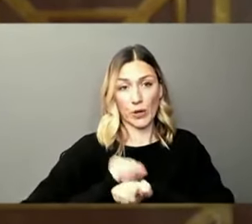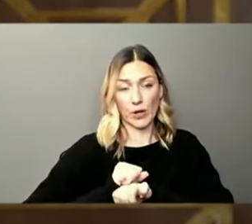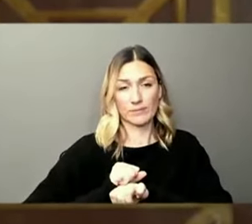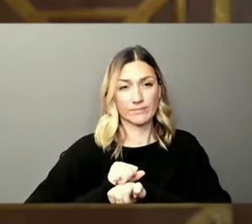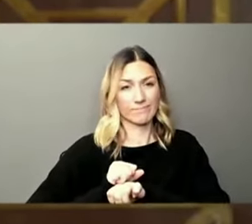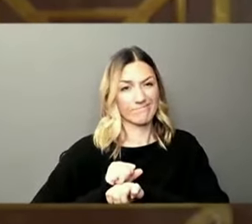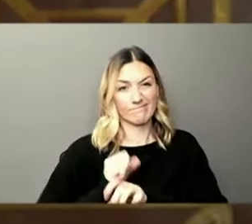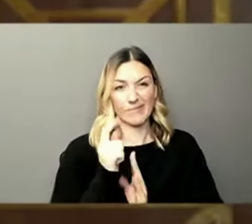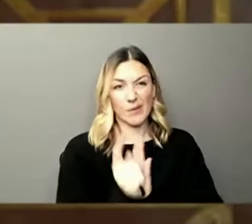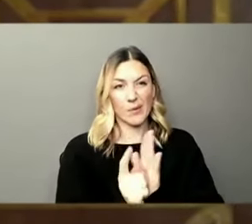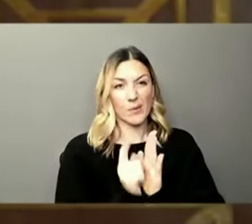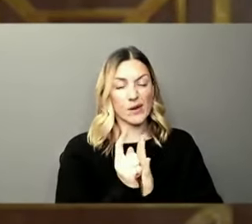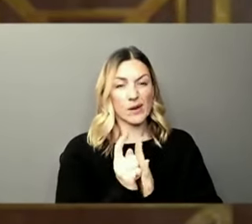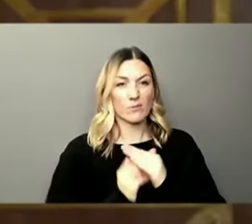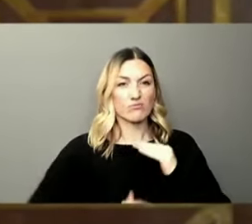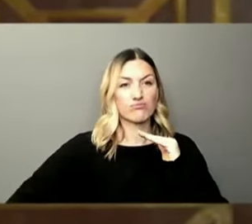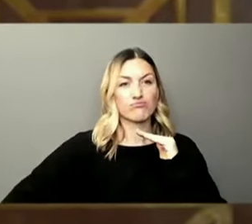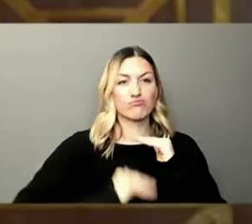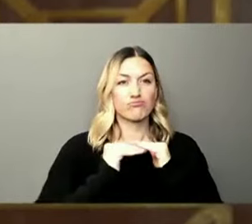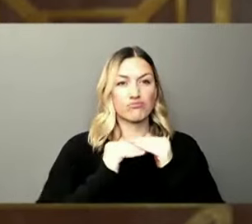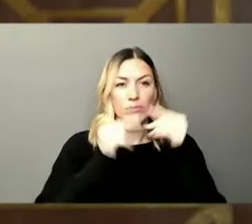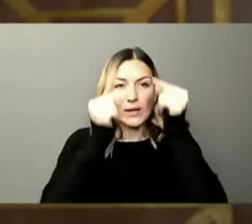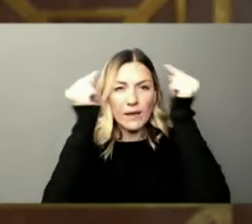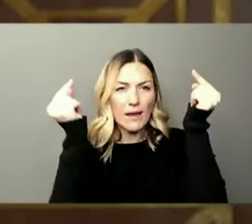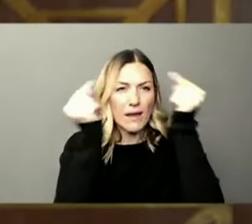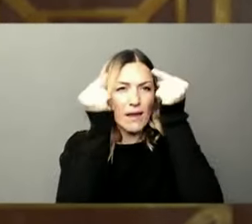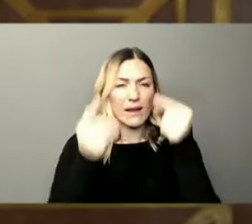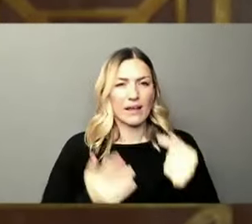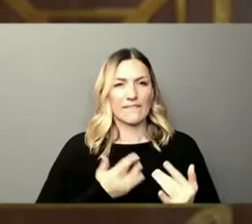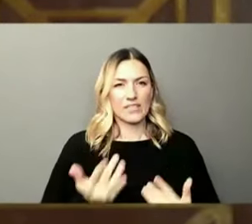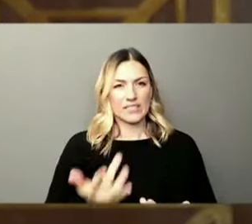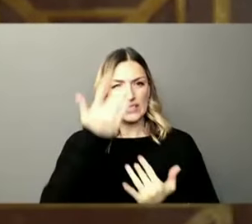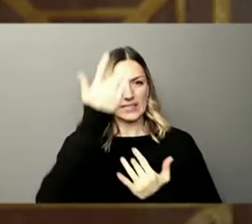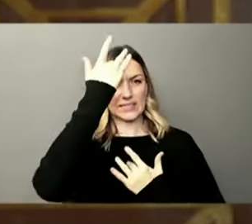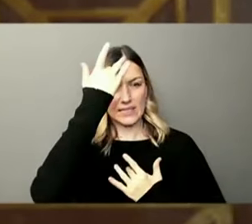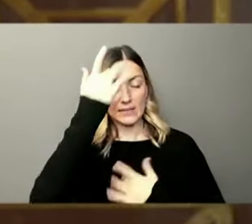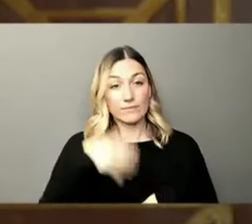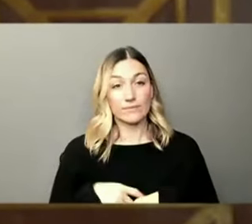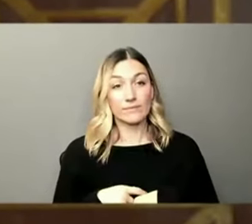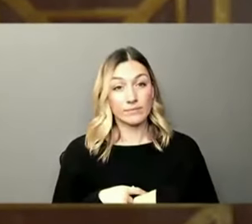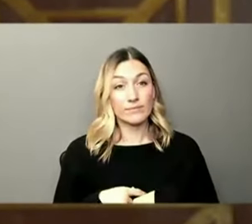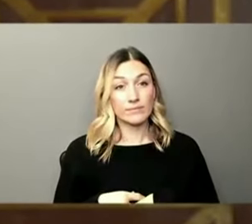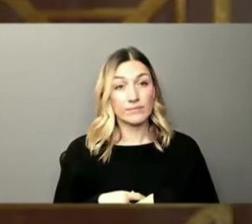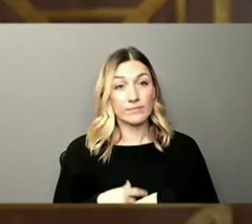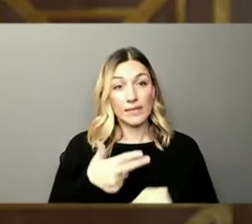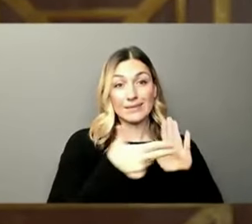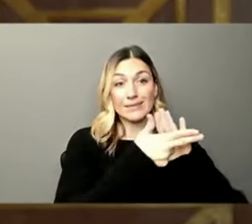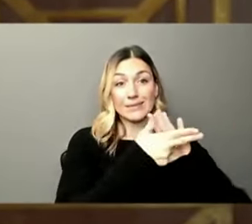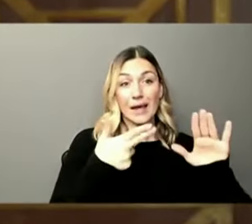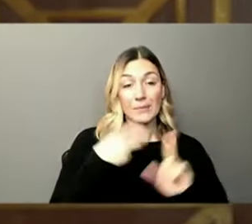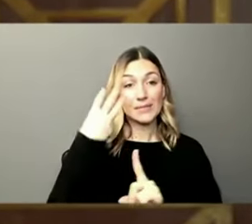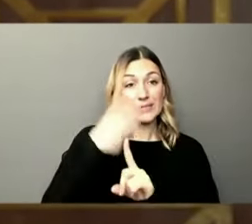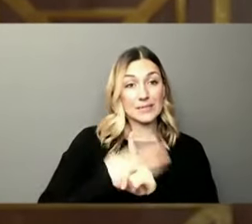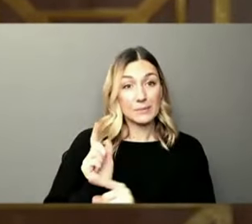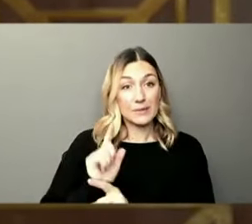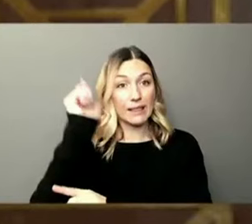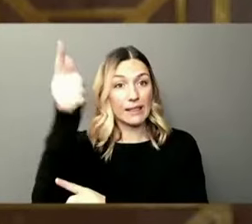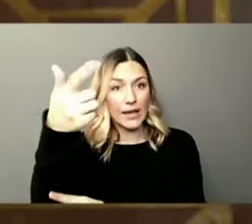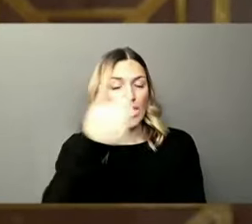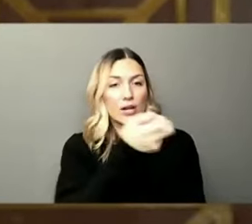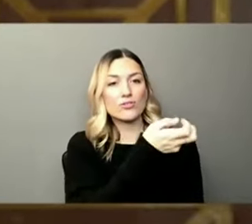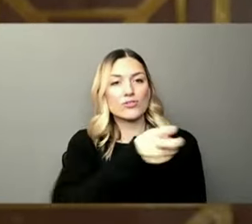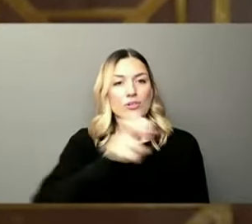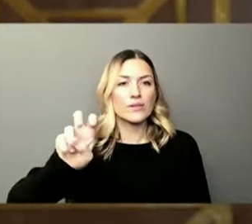hour before I would start getting headaches and feel sick. 6 months after I was diagnosed with COVID, I was transitioned to